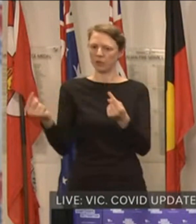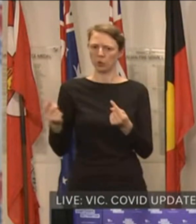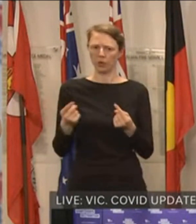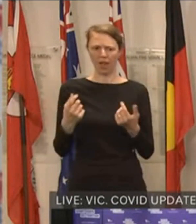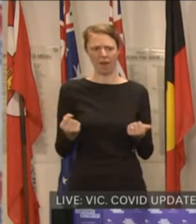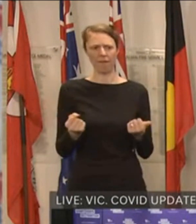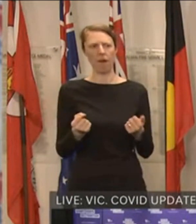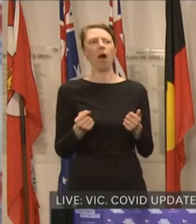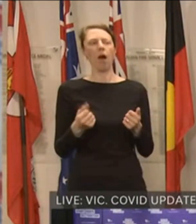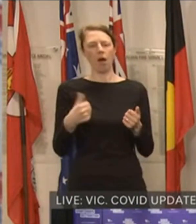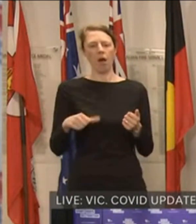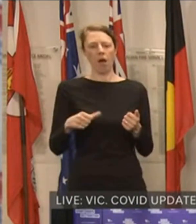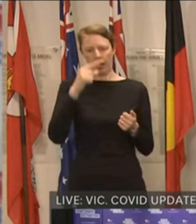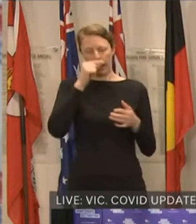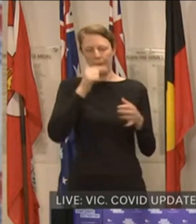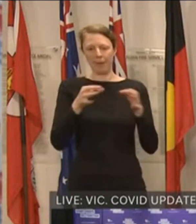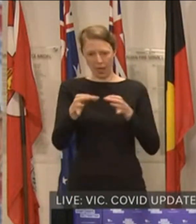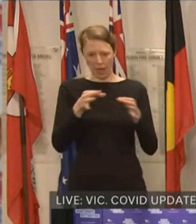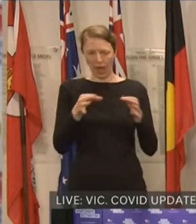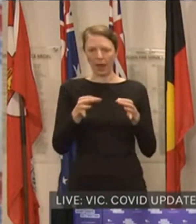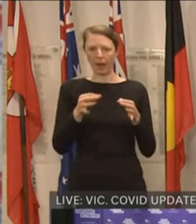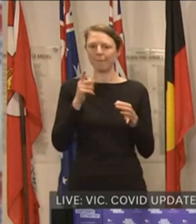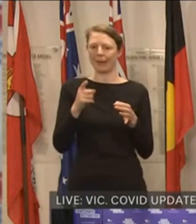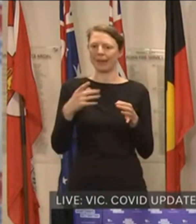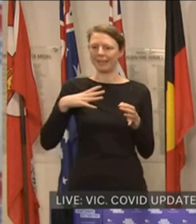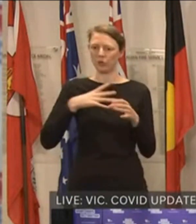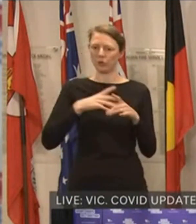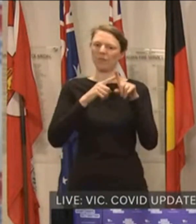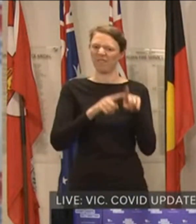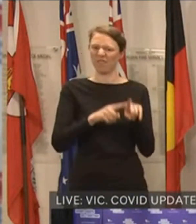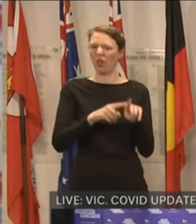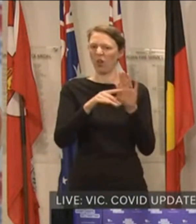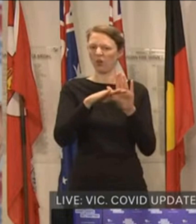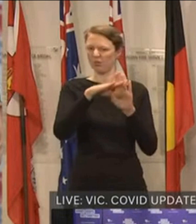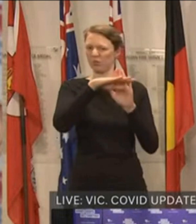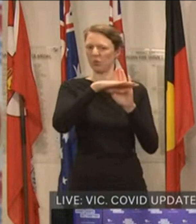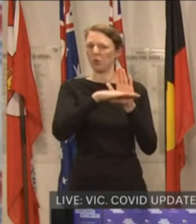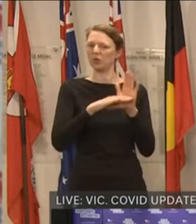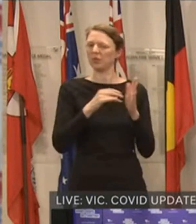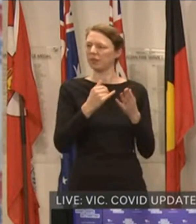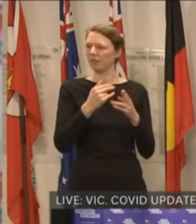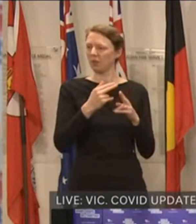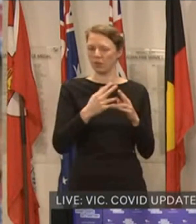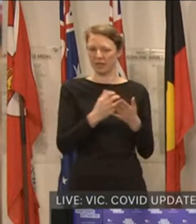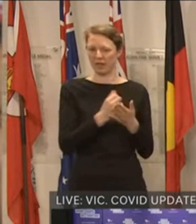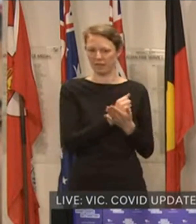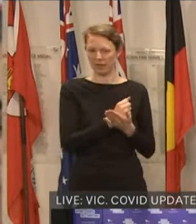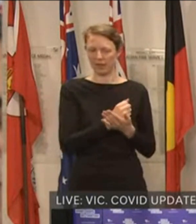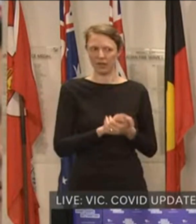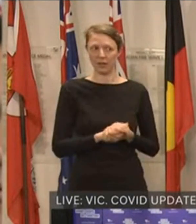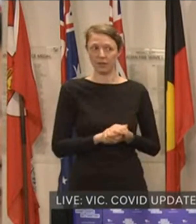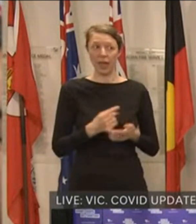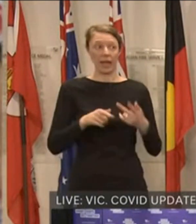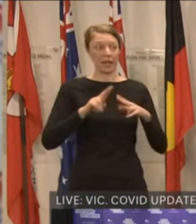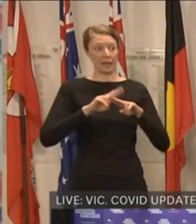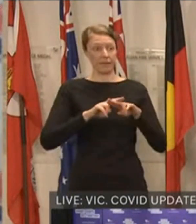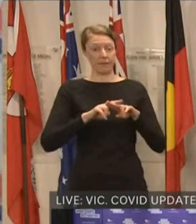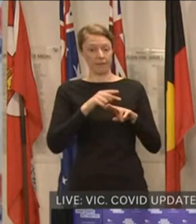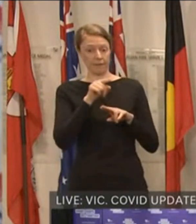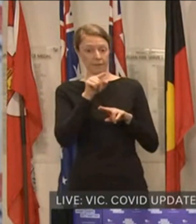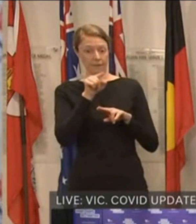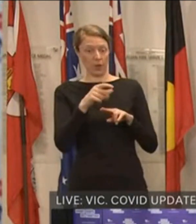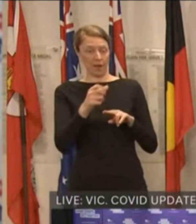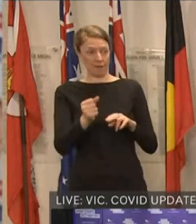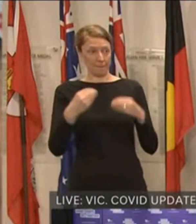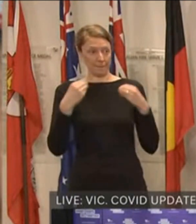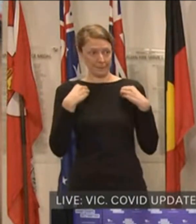People in Wagga will travel to the ski field. They'll come into Sydney and vice versa. So this isn't just now a threat of Sydney-siders to the regions. It